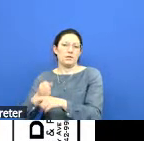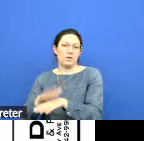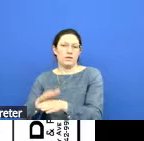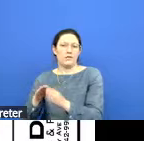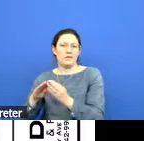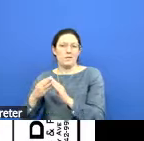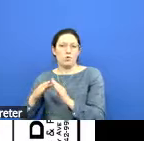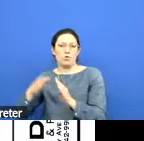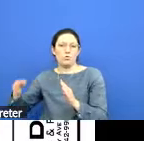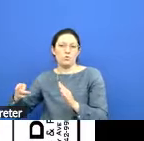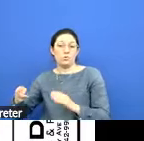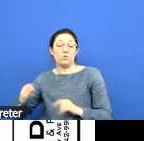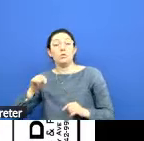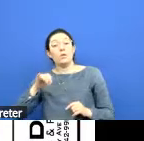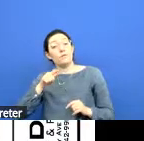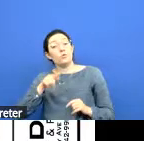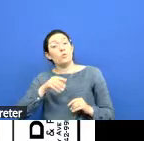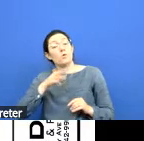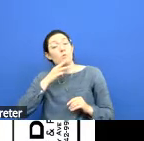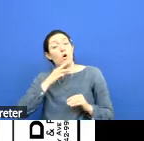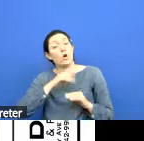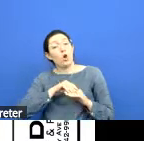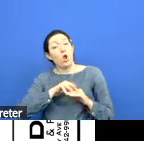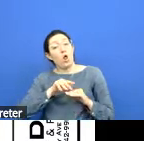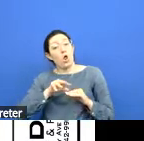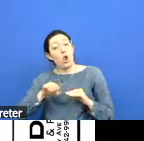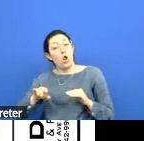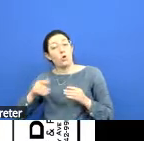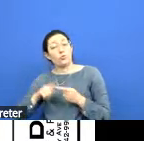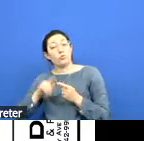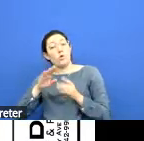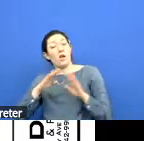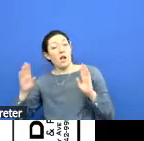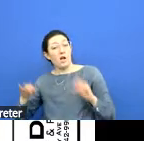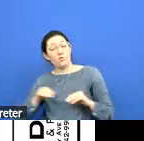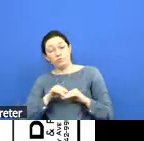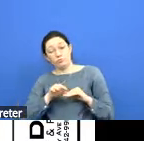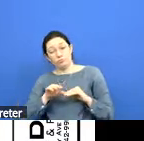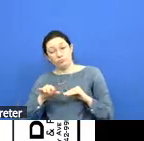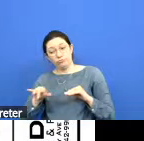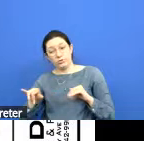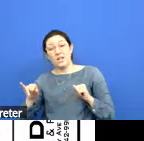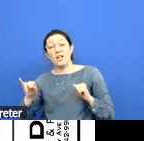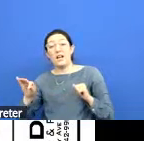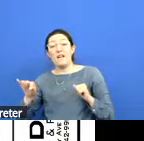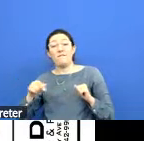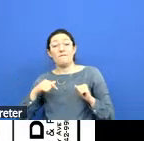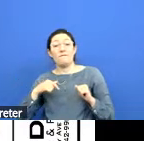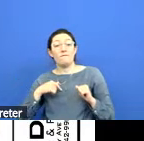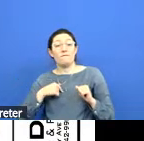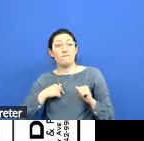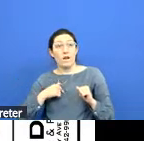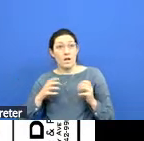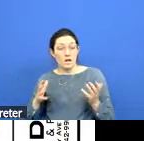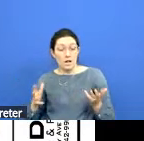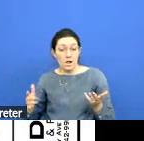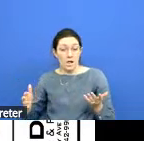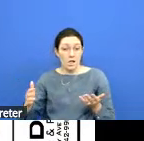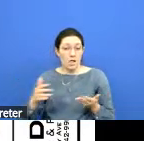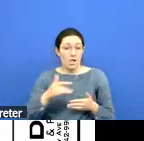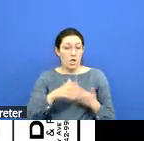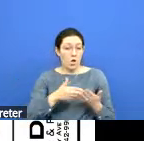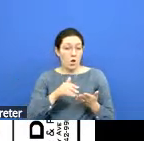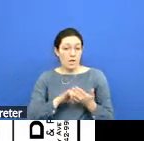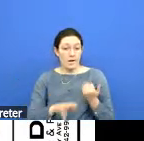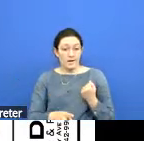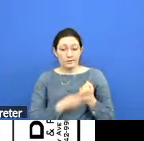addition, if you are downstream on the stormwater, if I just take all this, as we've talked about before, and just put it into